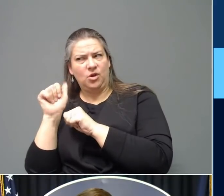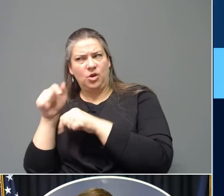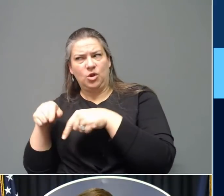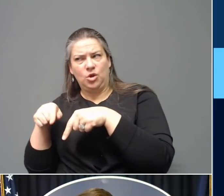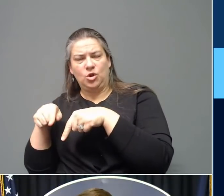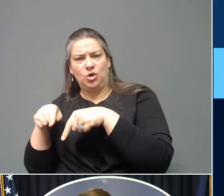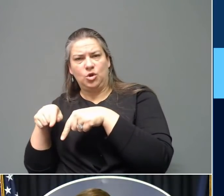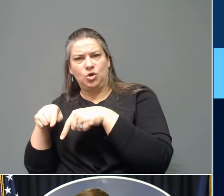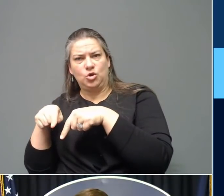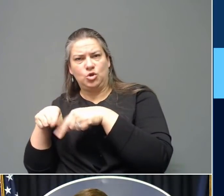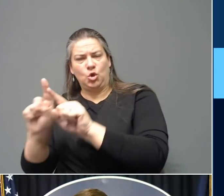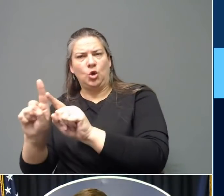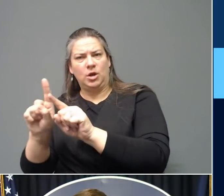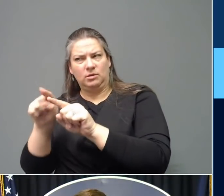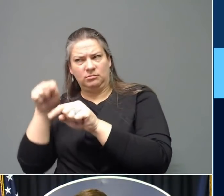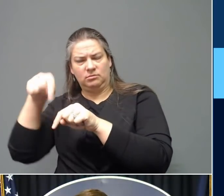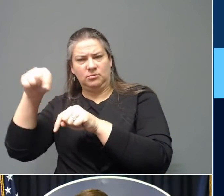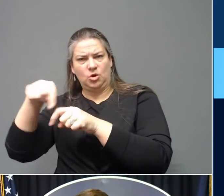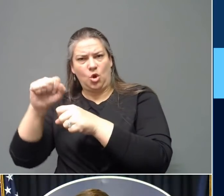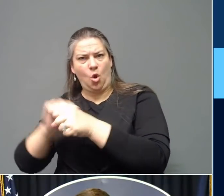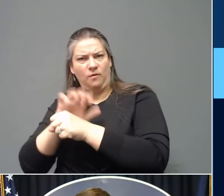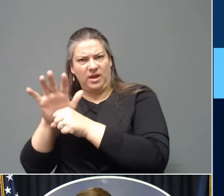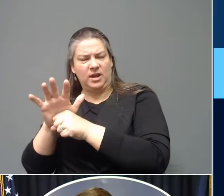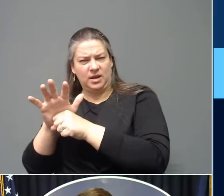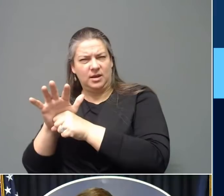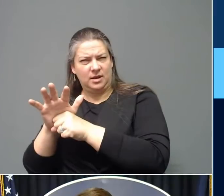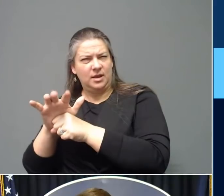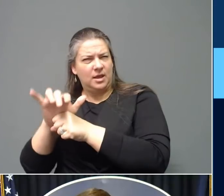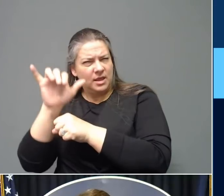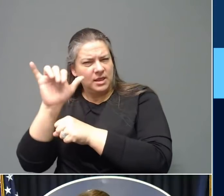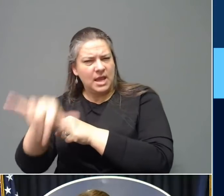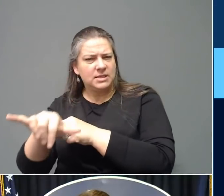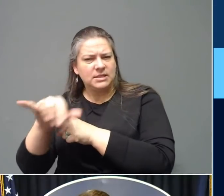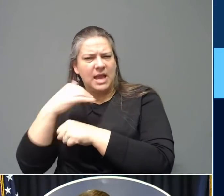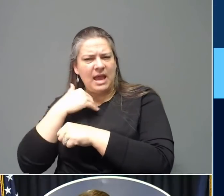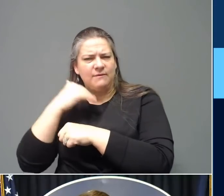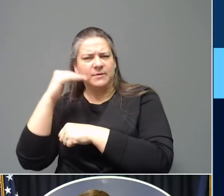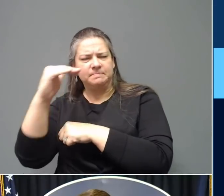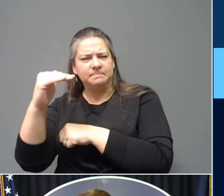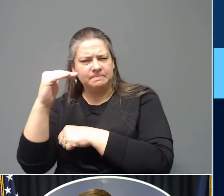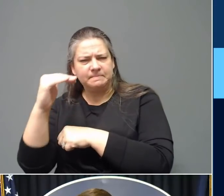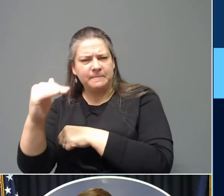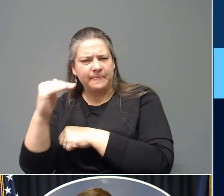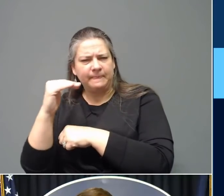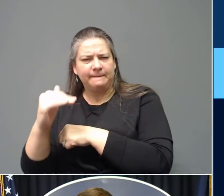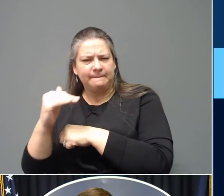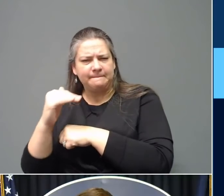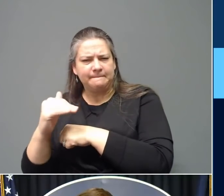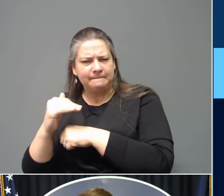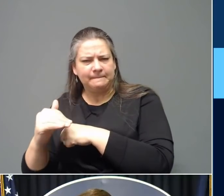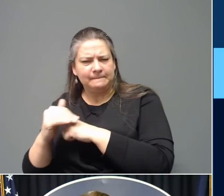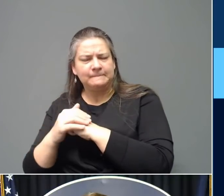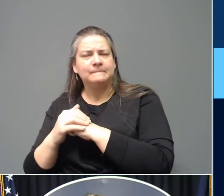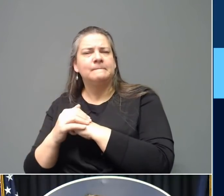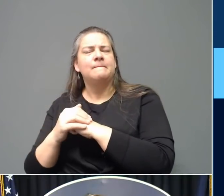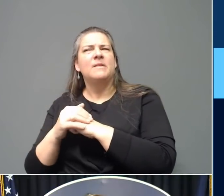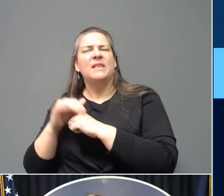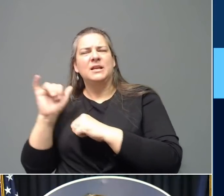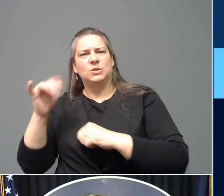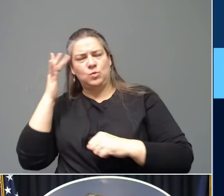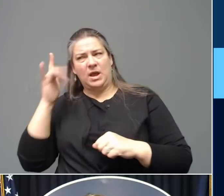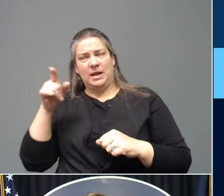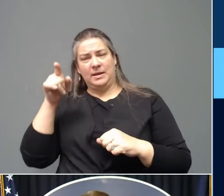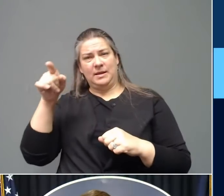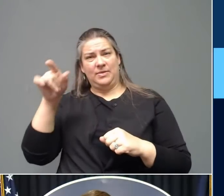this pandemic? This is what happens, and it's why these types of bills are